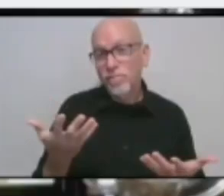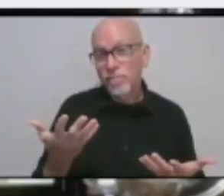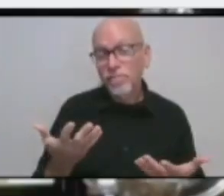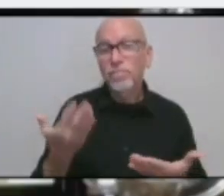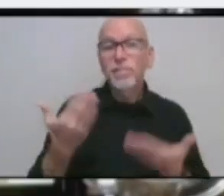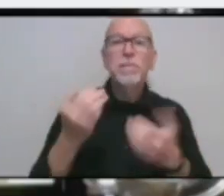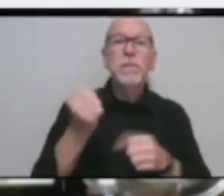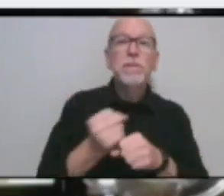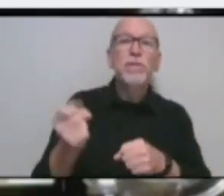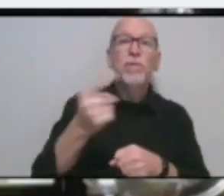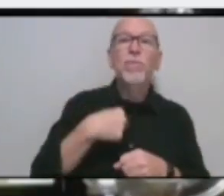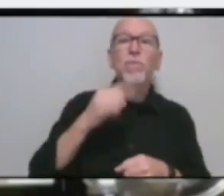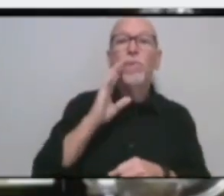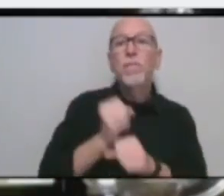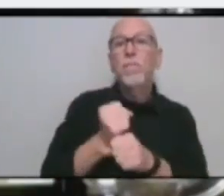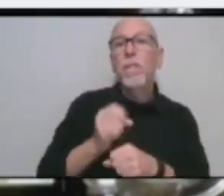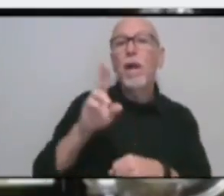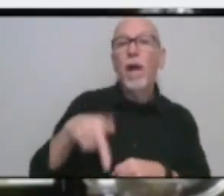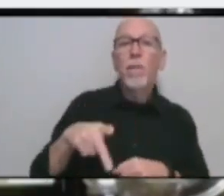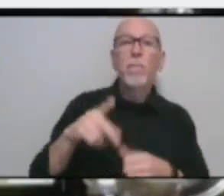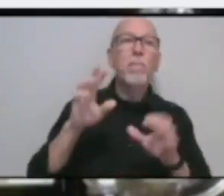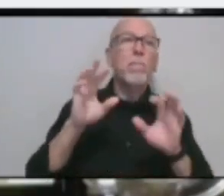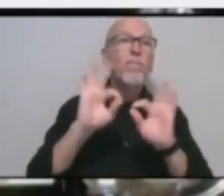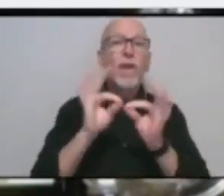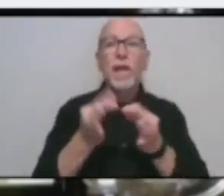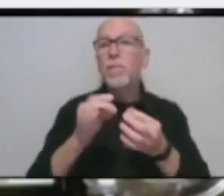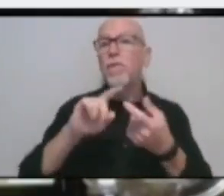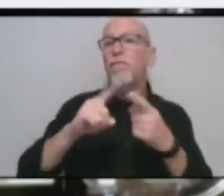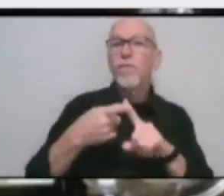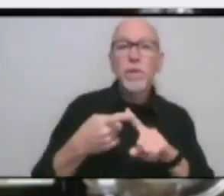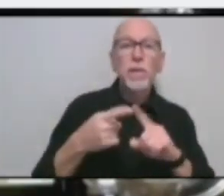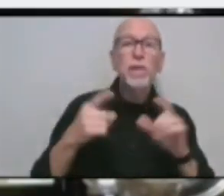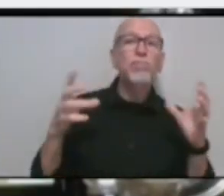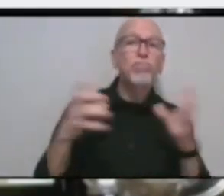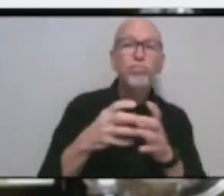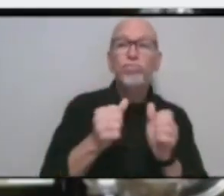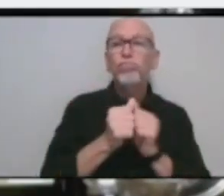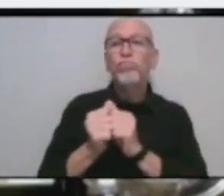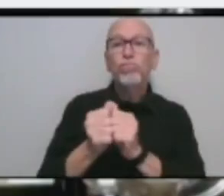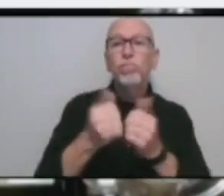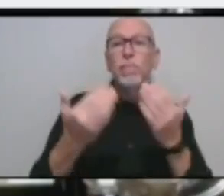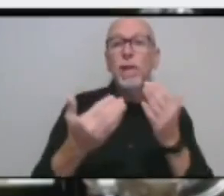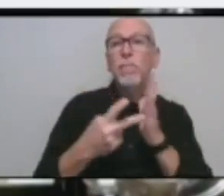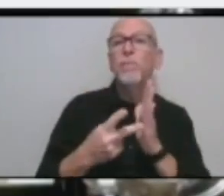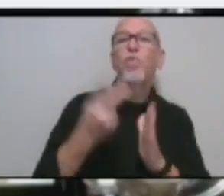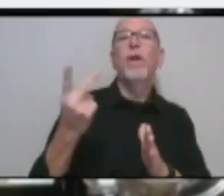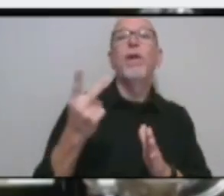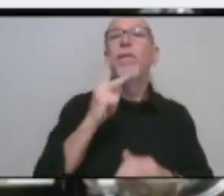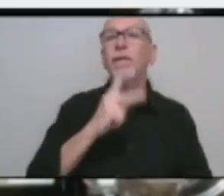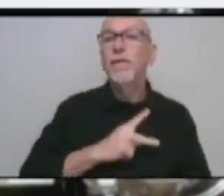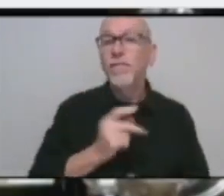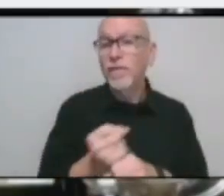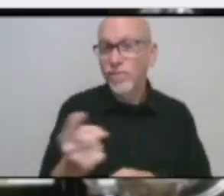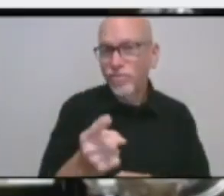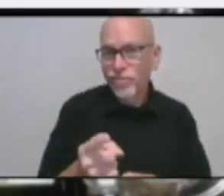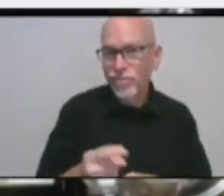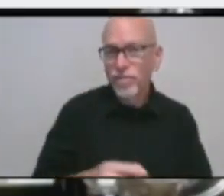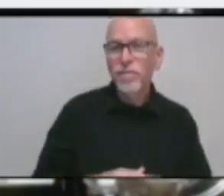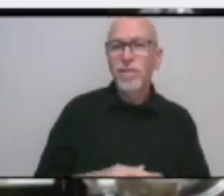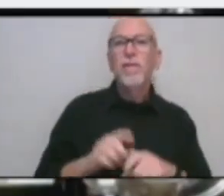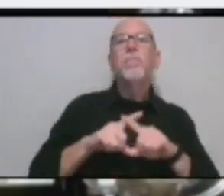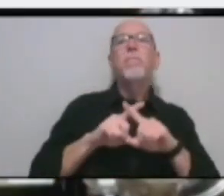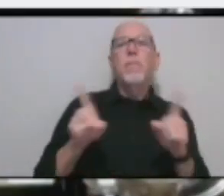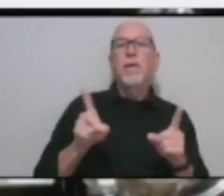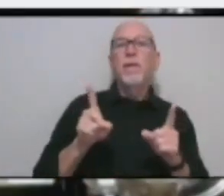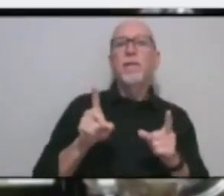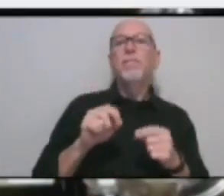around the state and around the country coming in and maybe do 2 Thanksgivings next year. But that doesn't mean we're not going to be